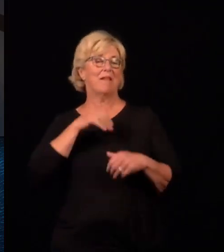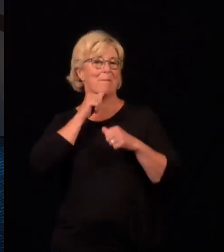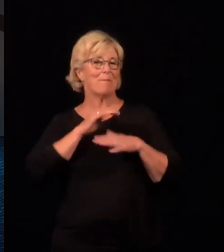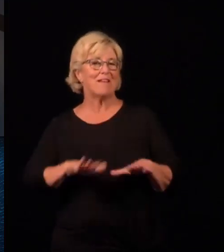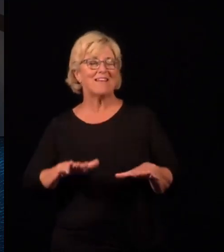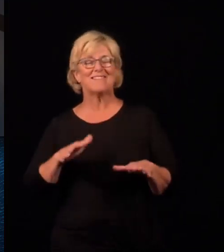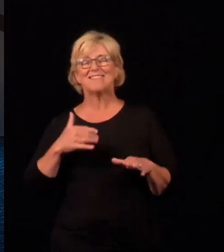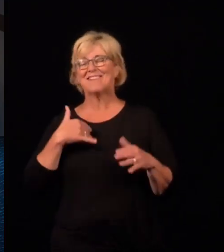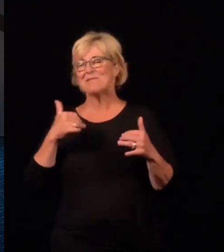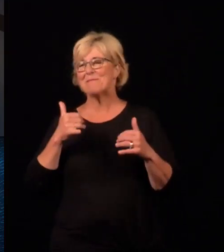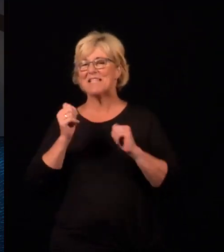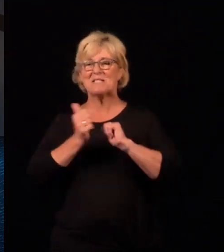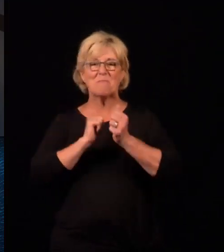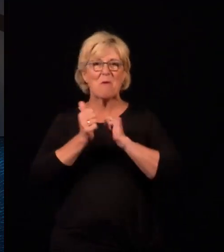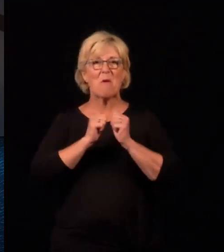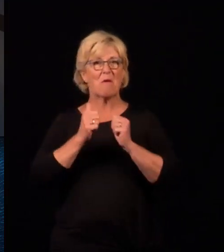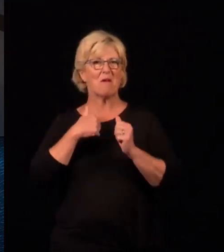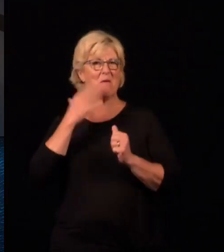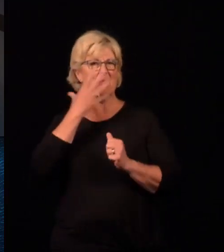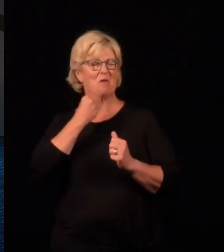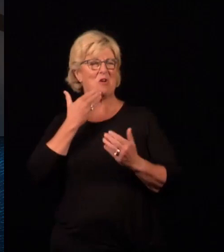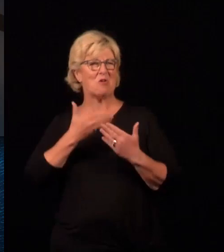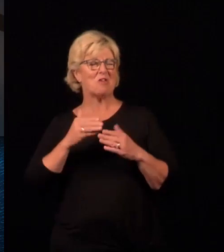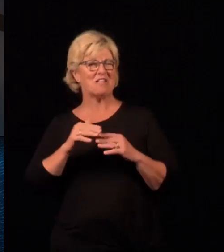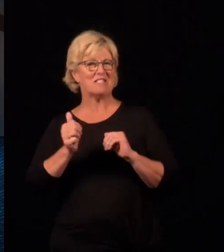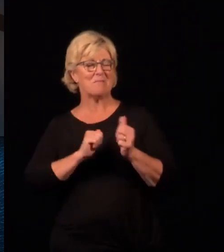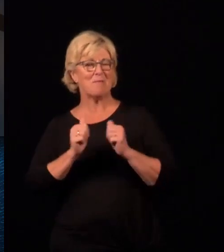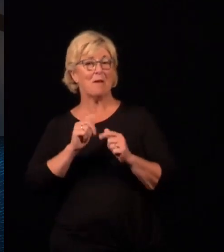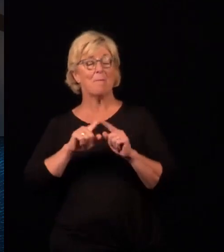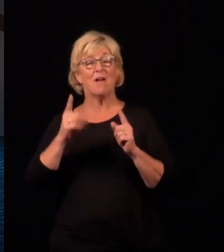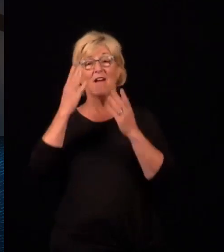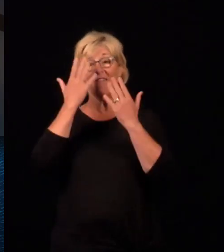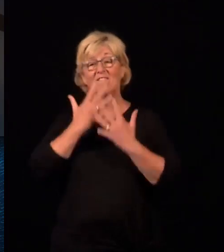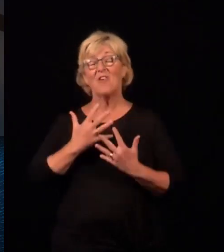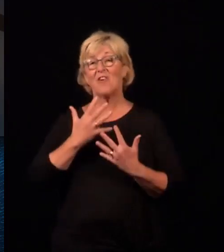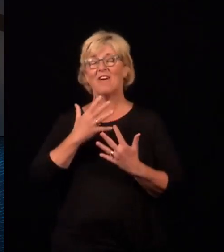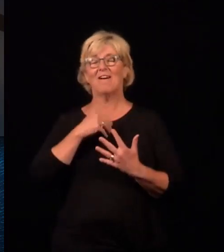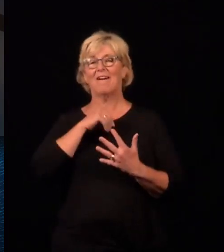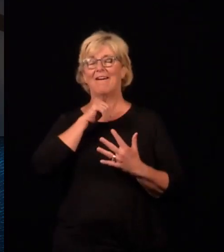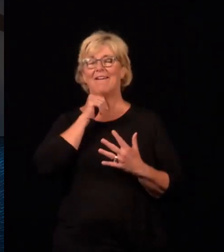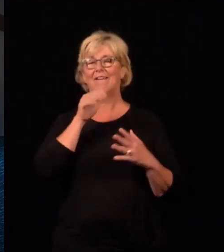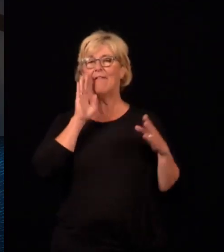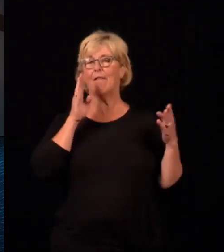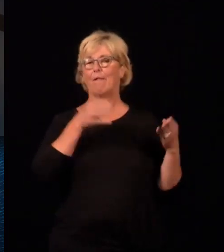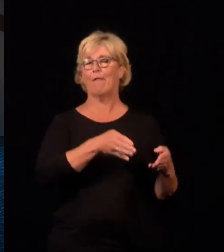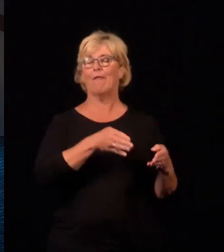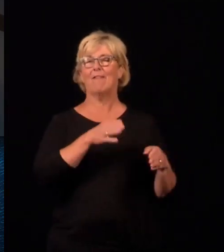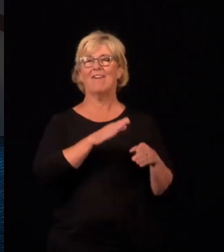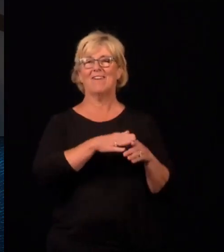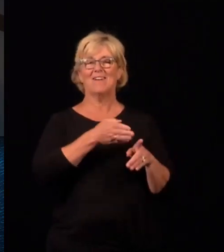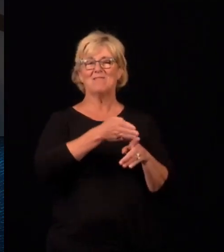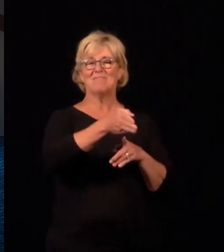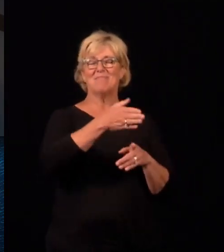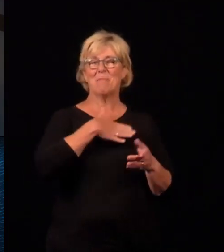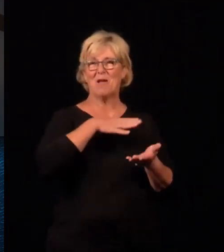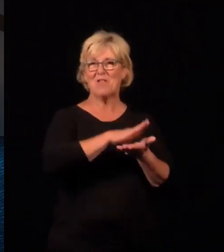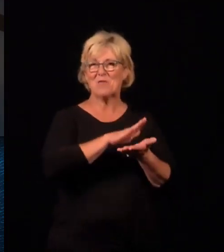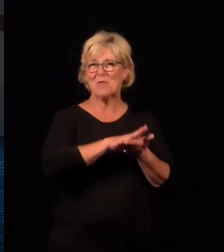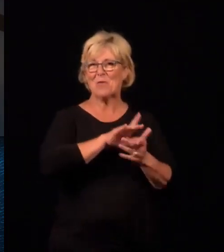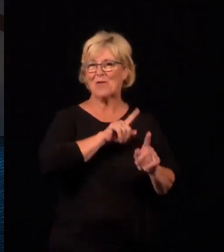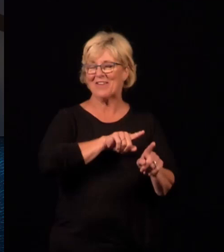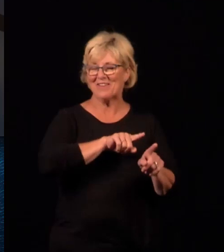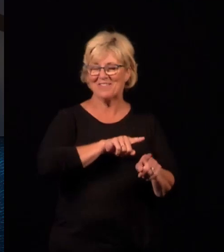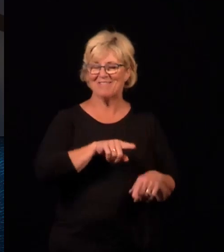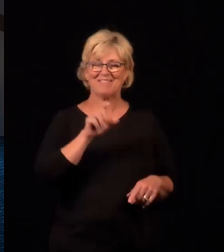of athleticism and did pretty well in sports. And unfortunately, I didn't do well in the main part of school, which is actually going to